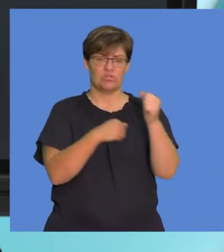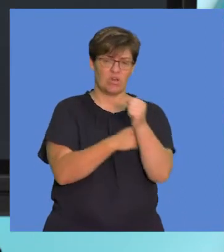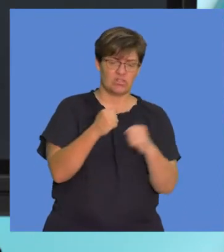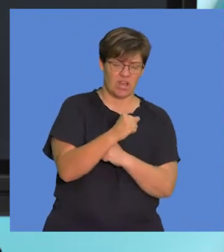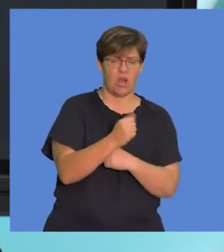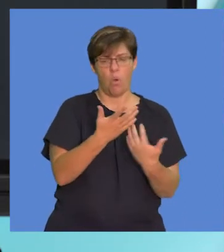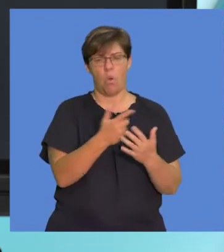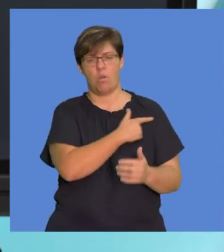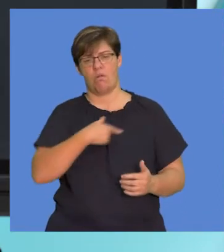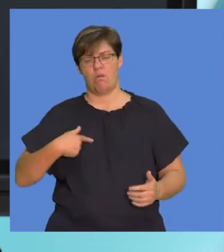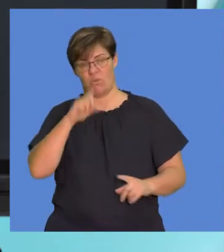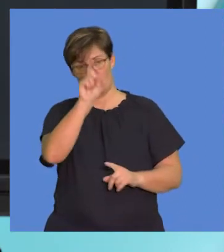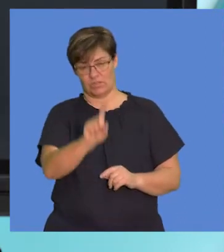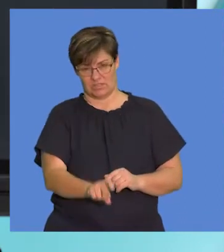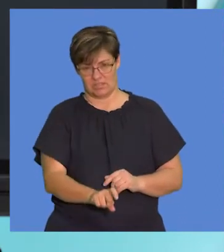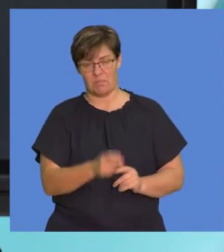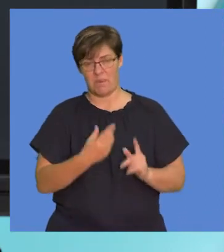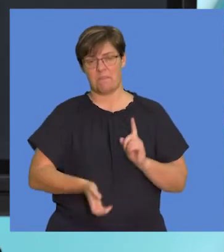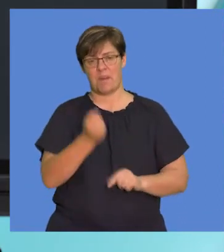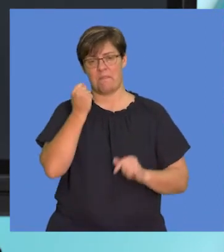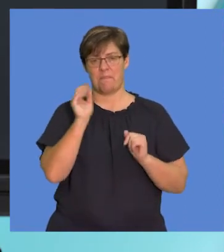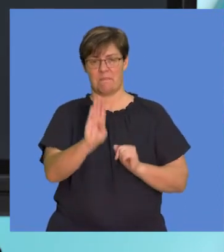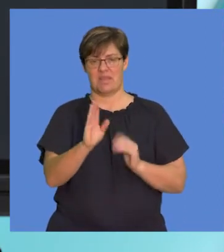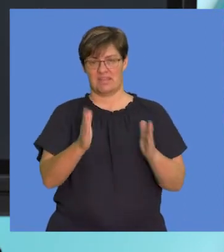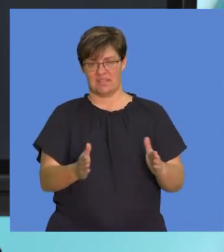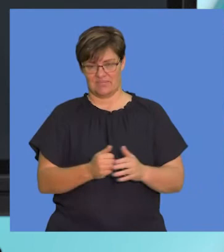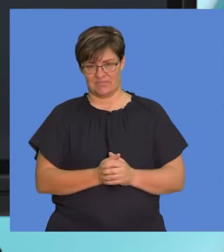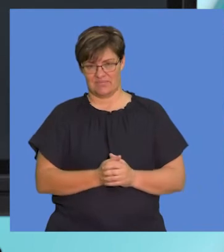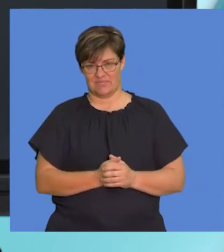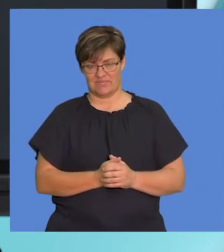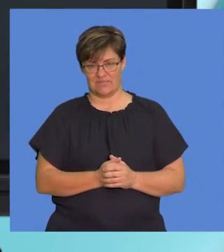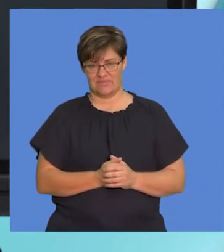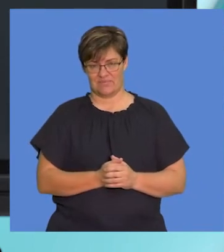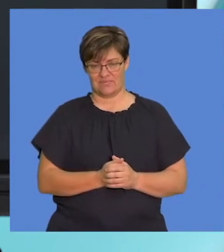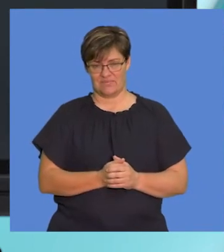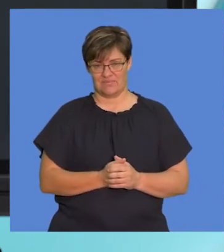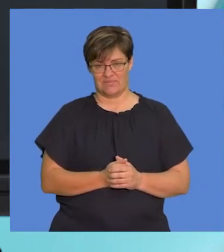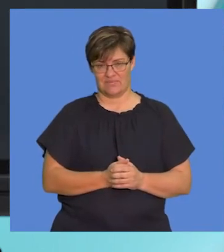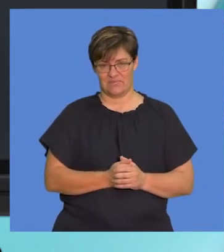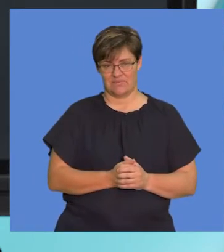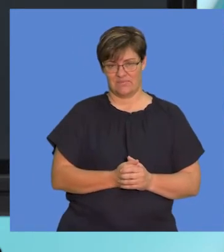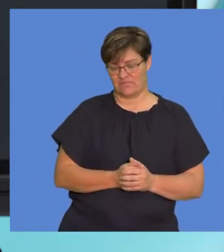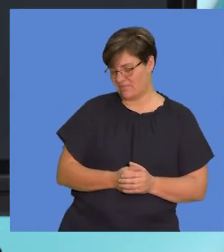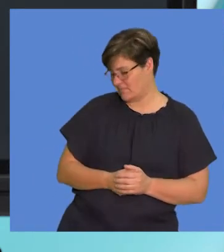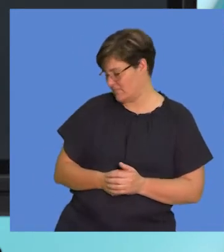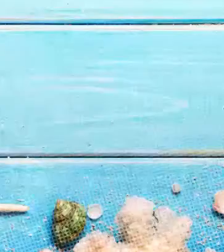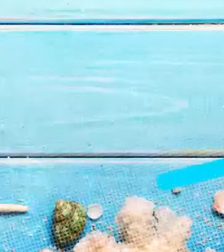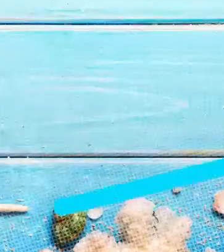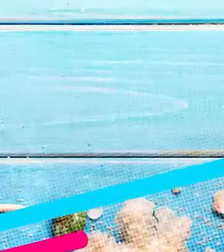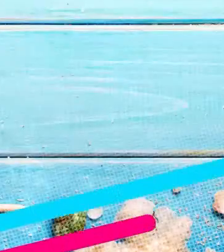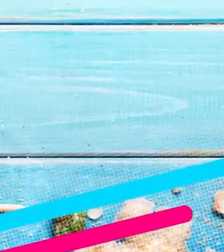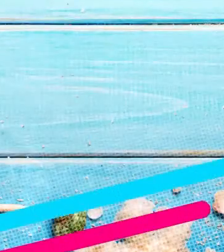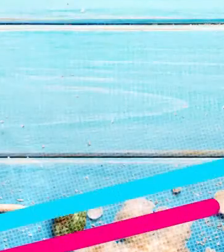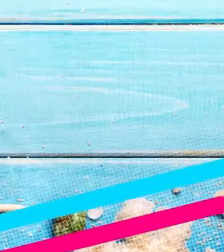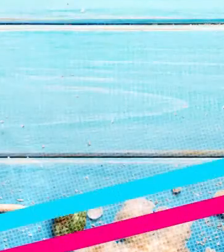short break, we'll look at the typical structured or long questions which you'd normally find in your section B. Let's take a short break for now.